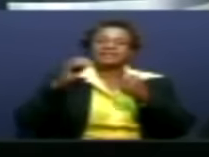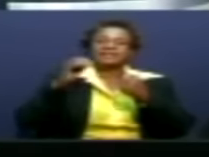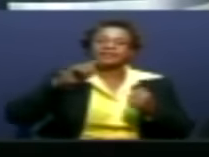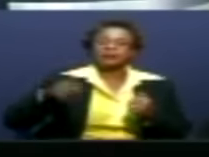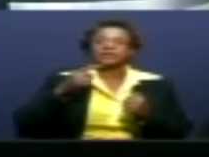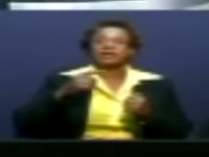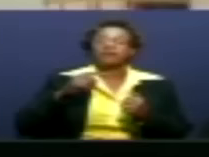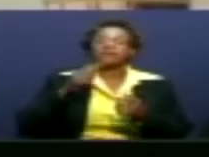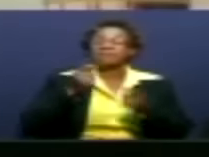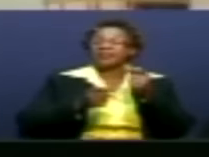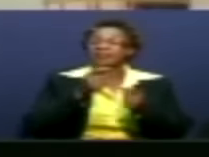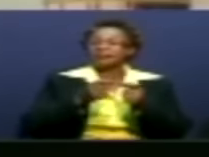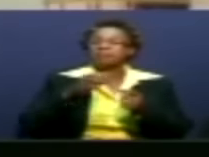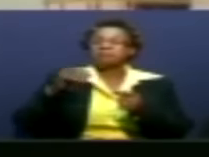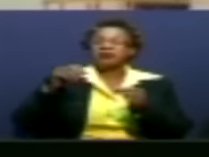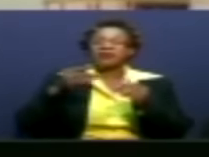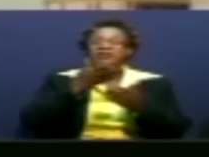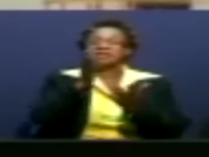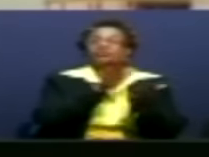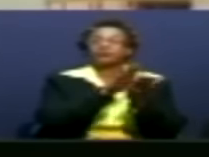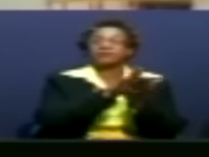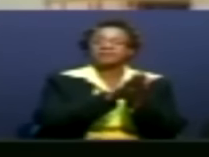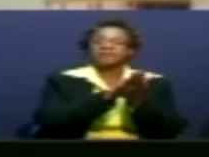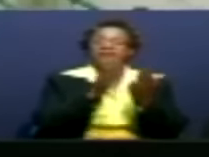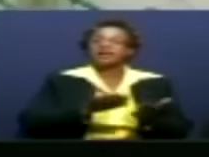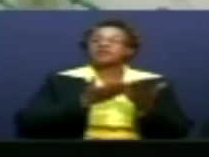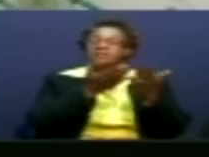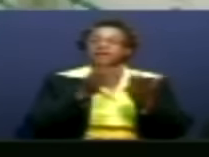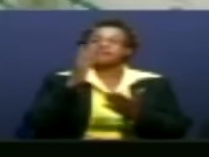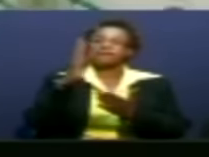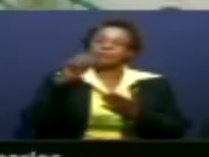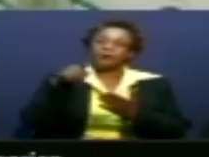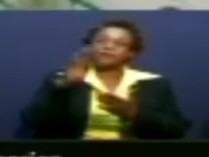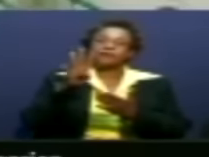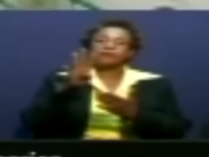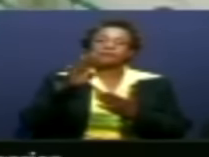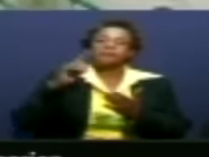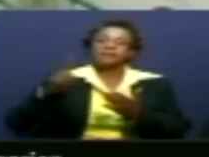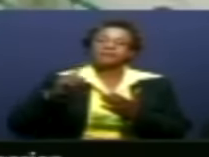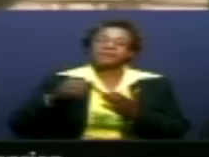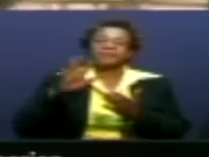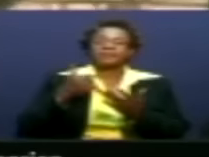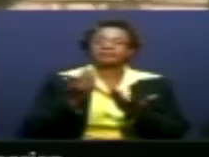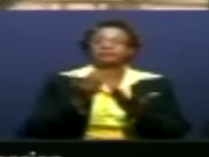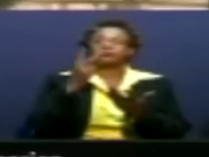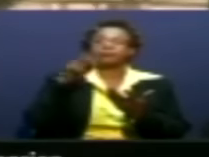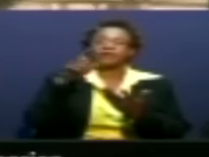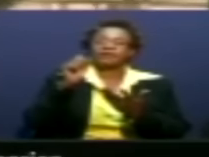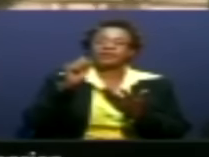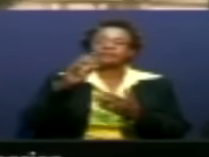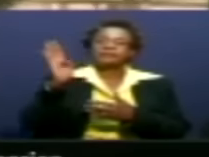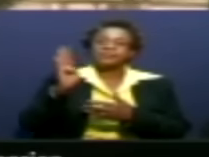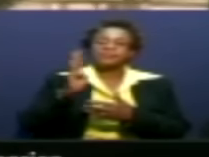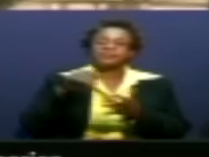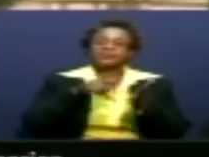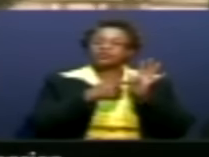powder in its stores. Sigey says that they had remitted 4.4 billion shillings to farmers, up from 2.5 billion shillings last year, an